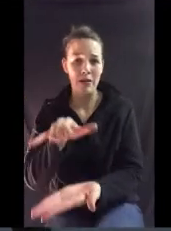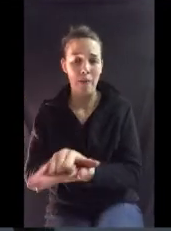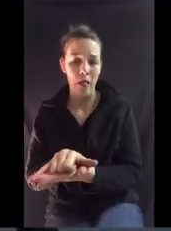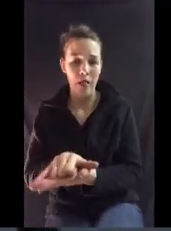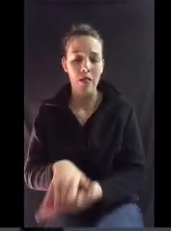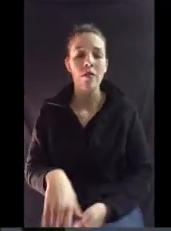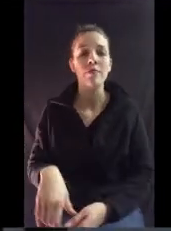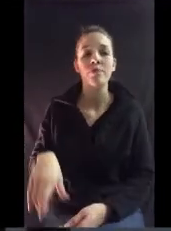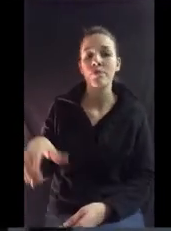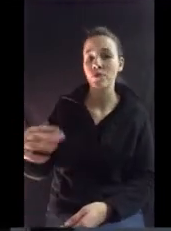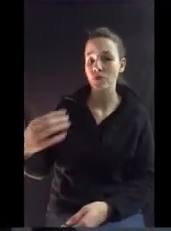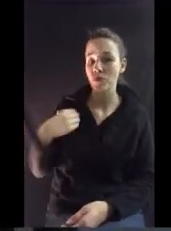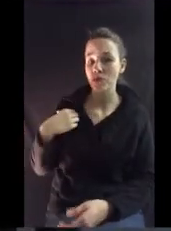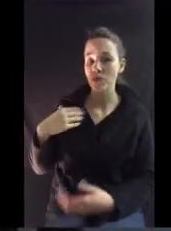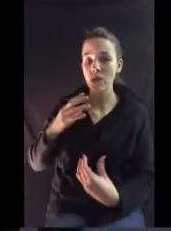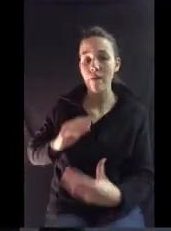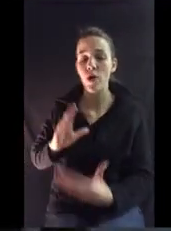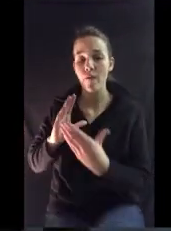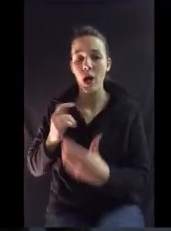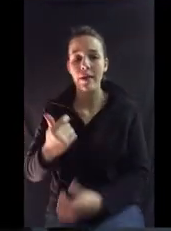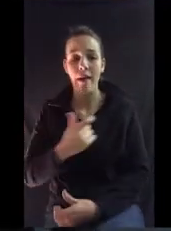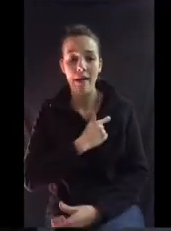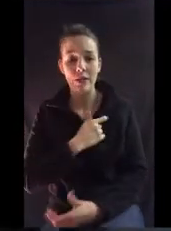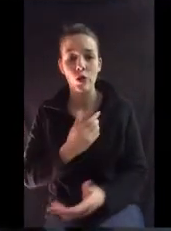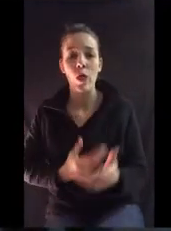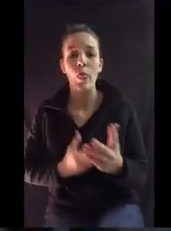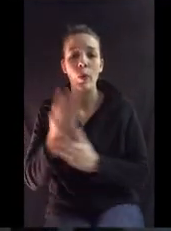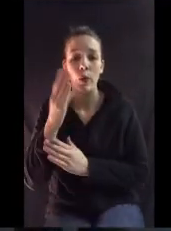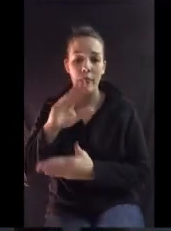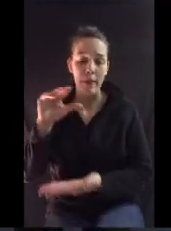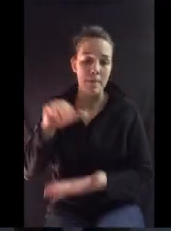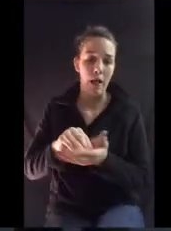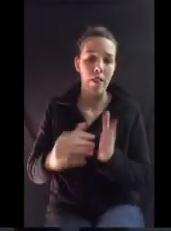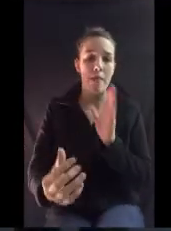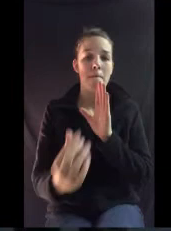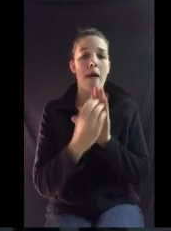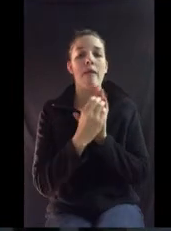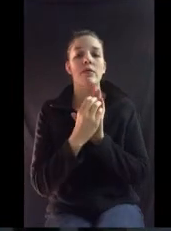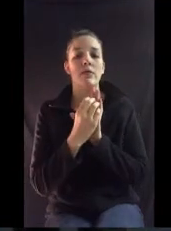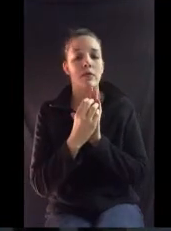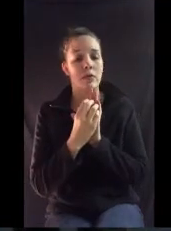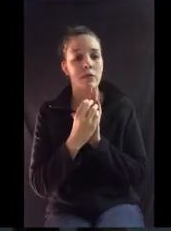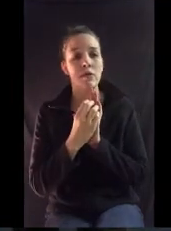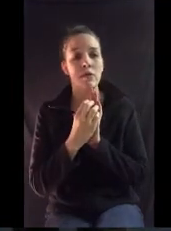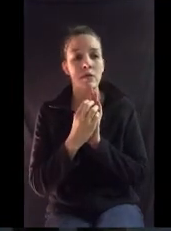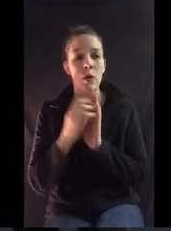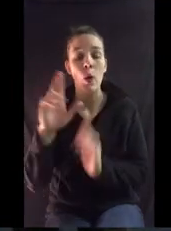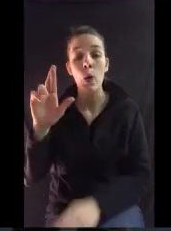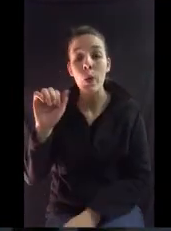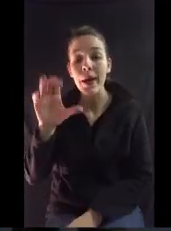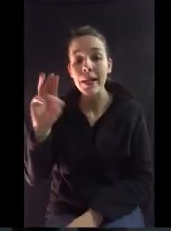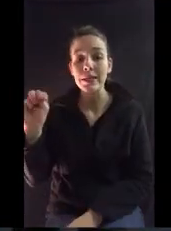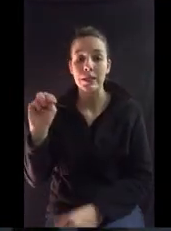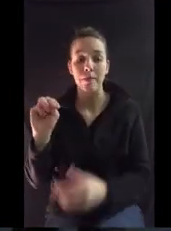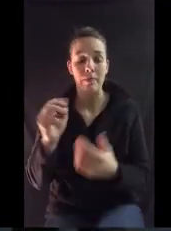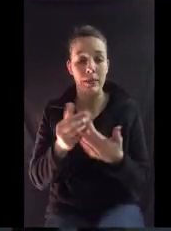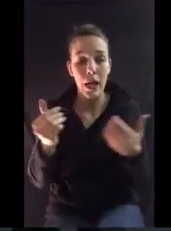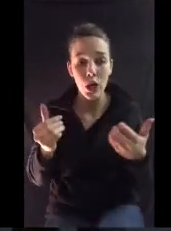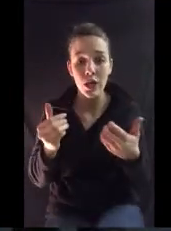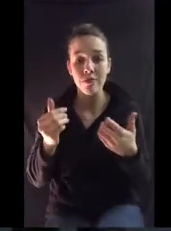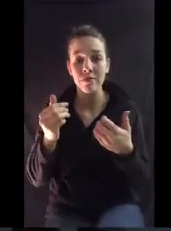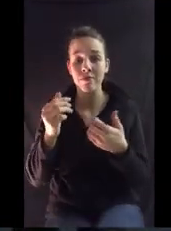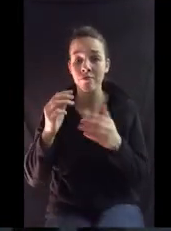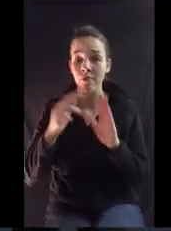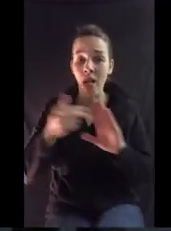to dream the impossible. You have confronted us through the middle passage,